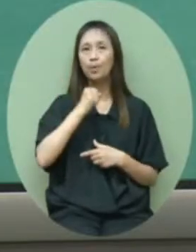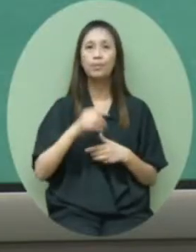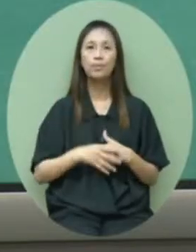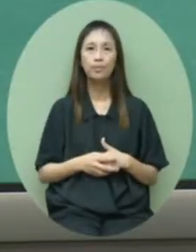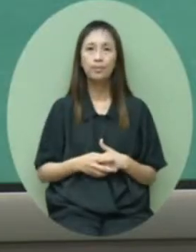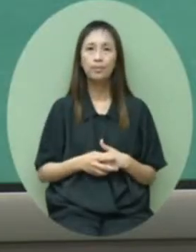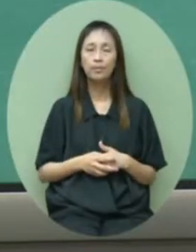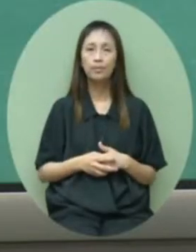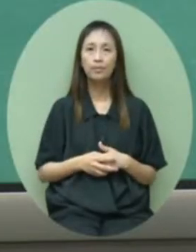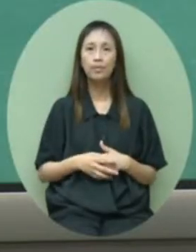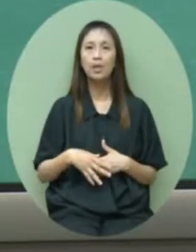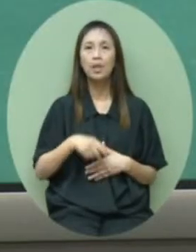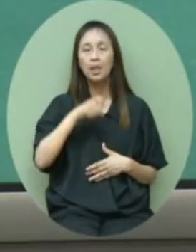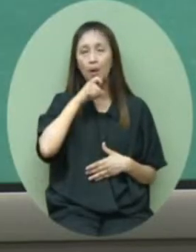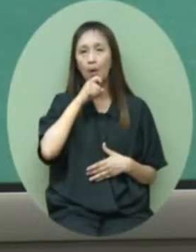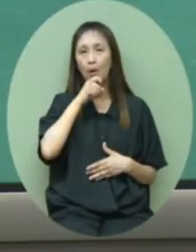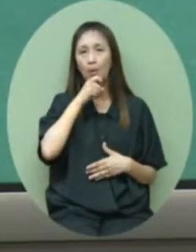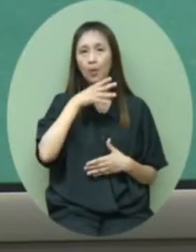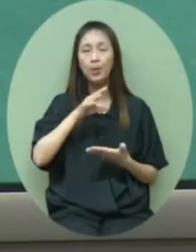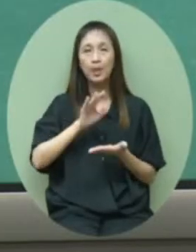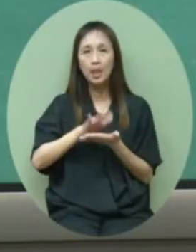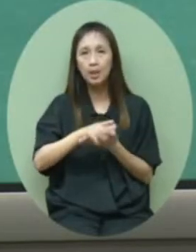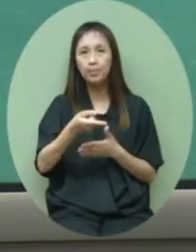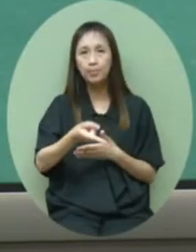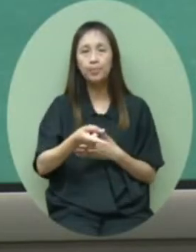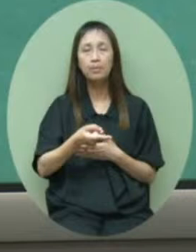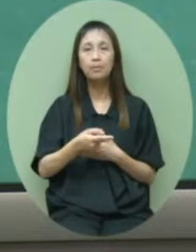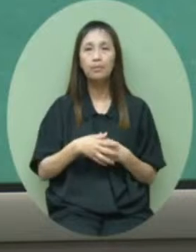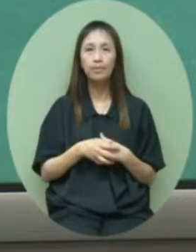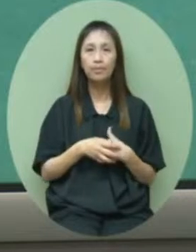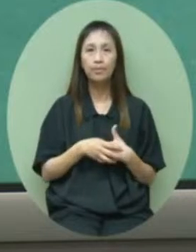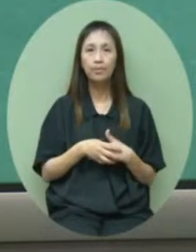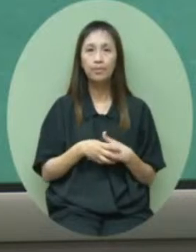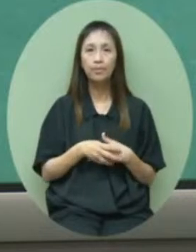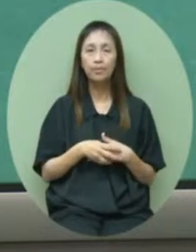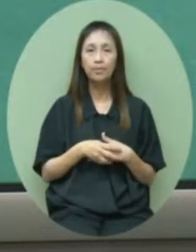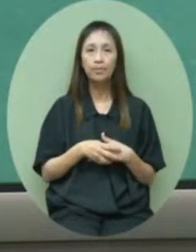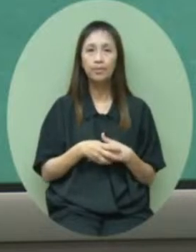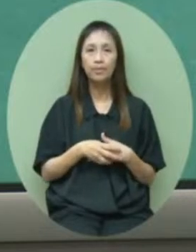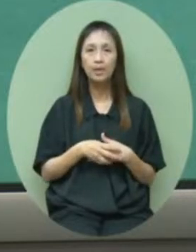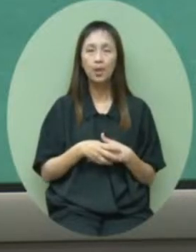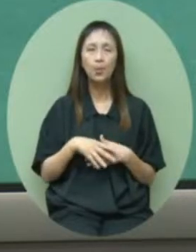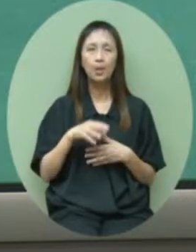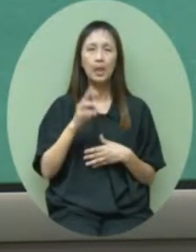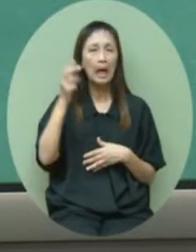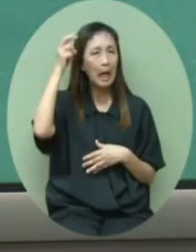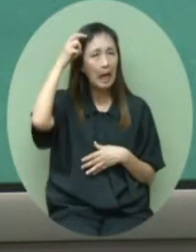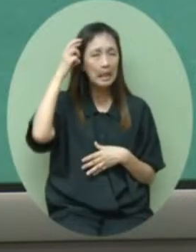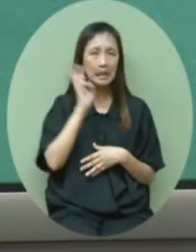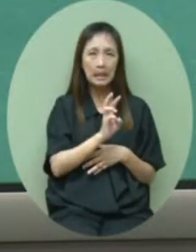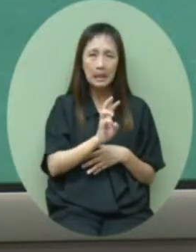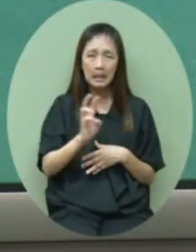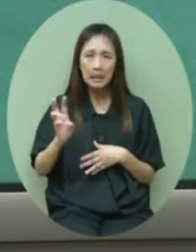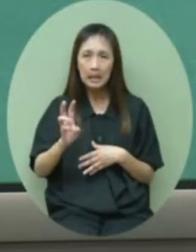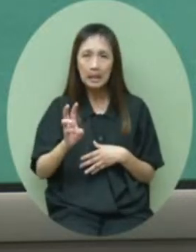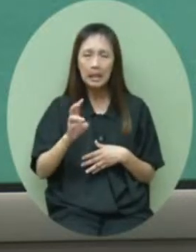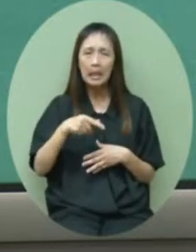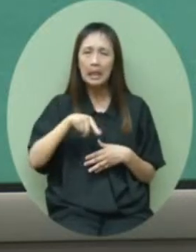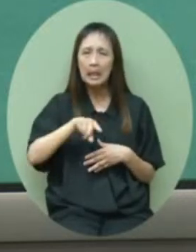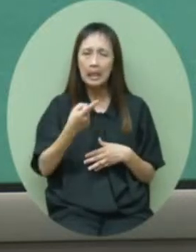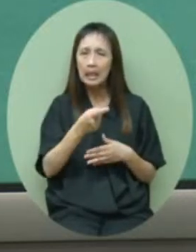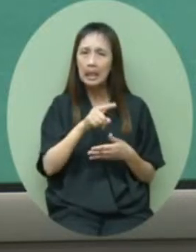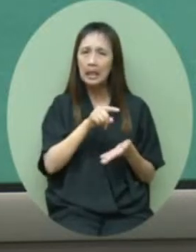some particles of residue may remain in the pipes after entering